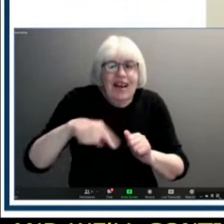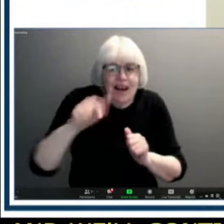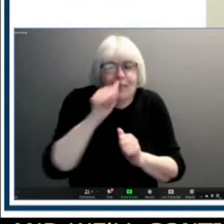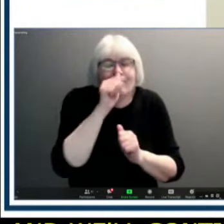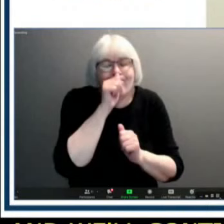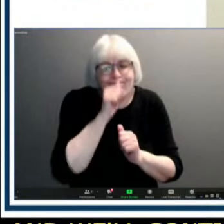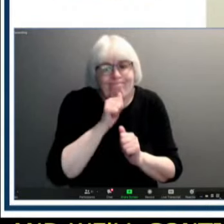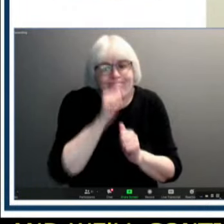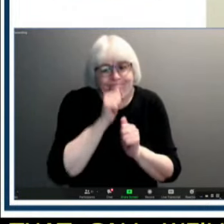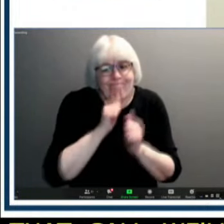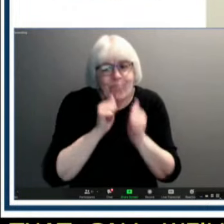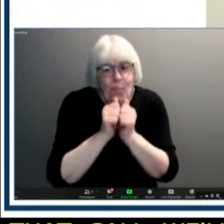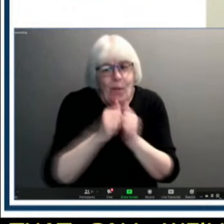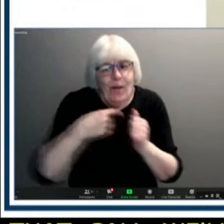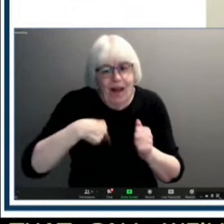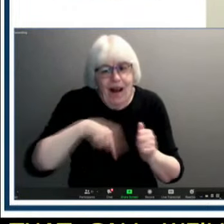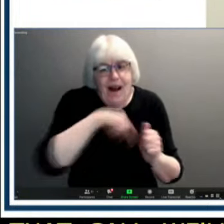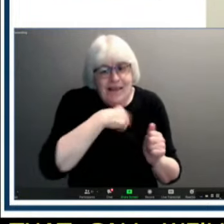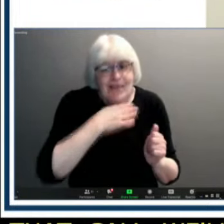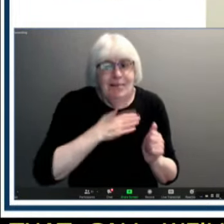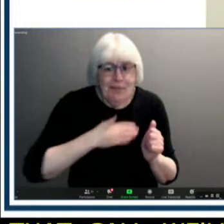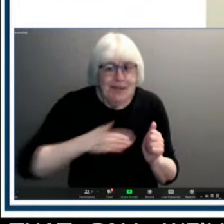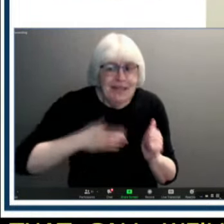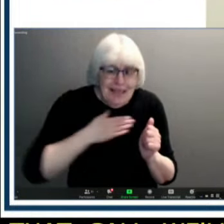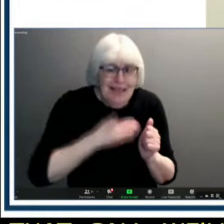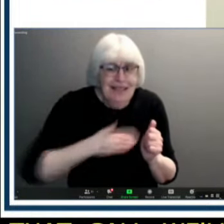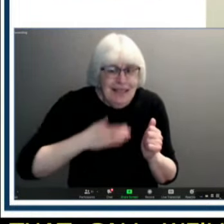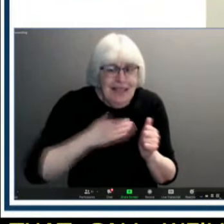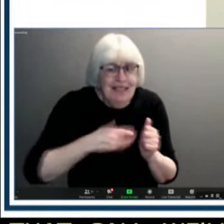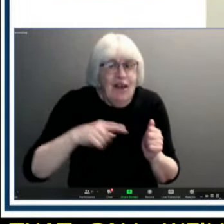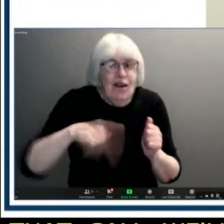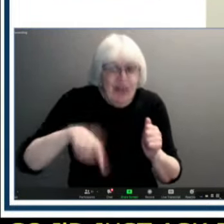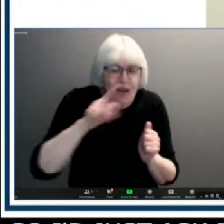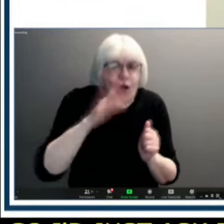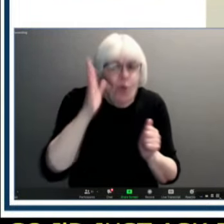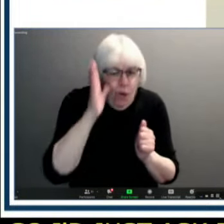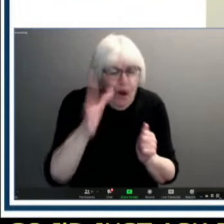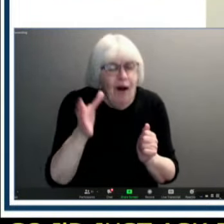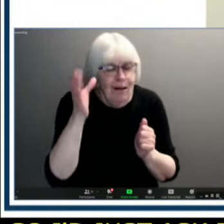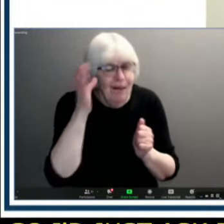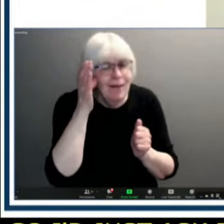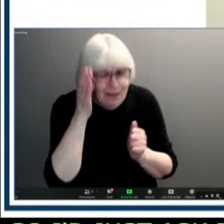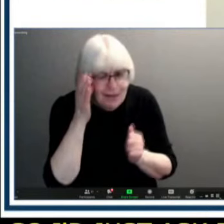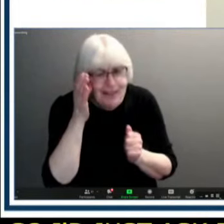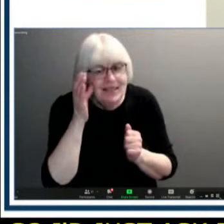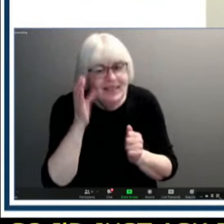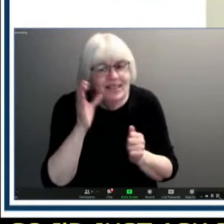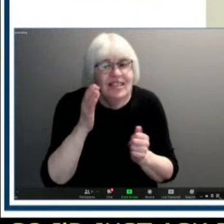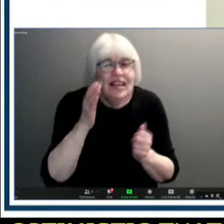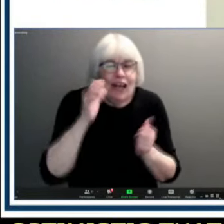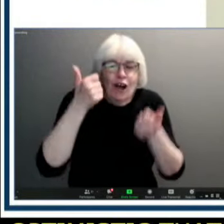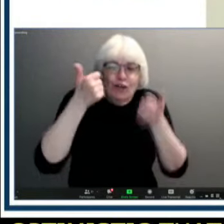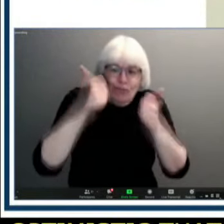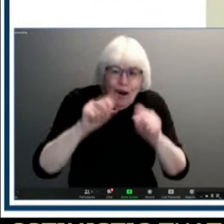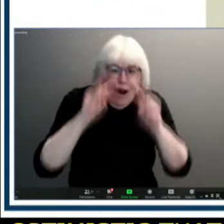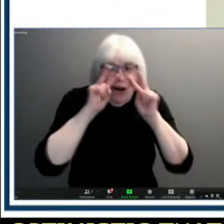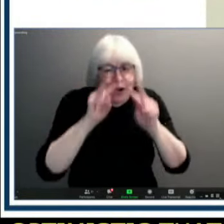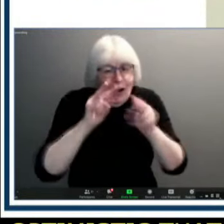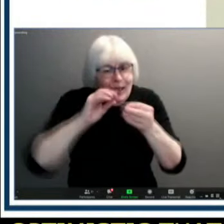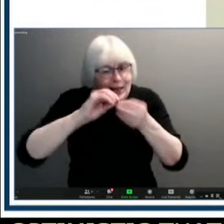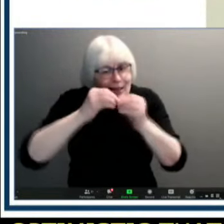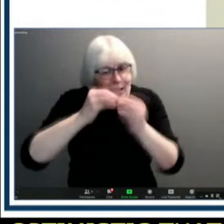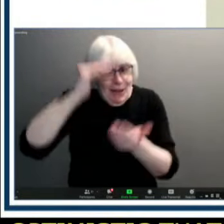optimistic that Nova Scotians will respond as they always have. We'll get these case numbers coming down because we're limiting contacts and we're slowing